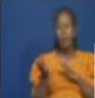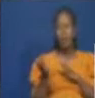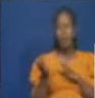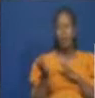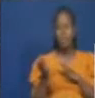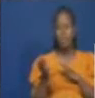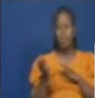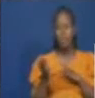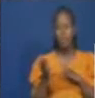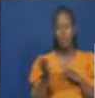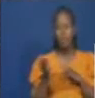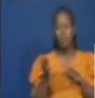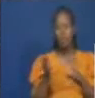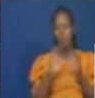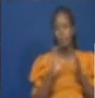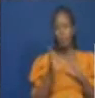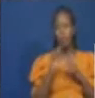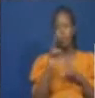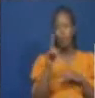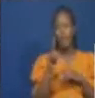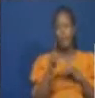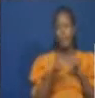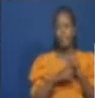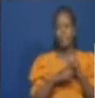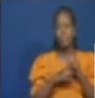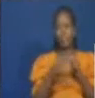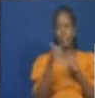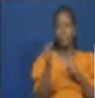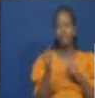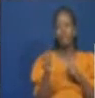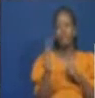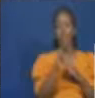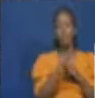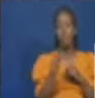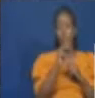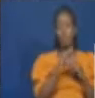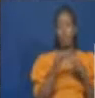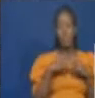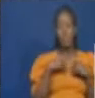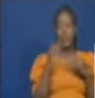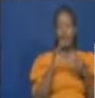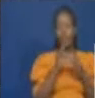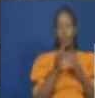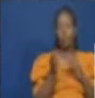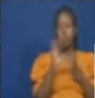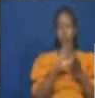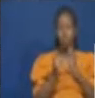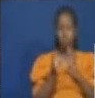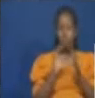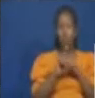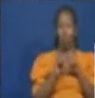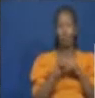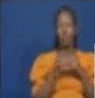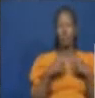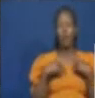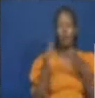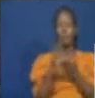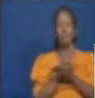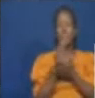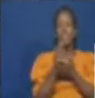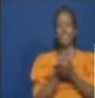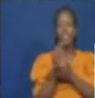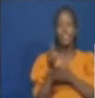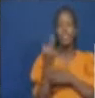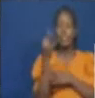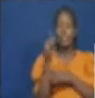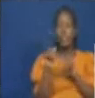all of them about 175 million. So I've approximated to about 200 million. I also have shares in three SACOs, one